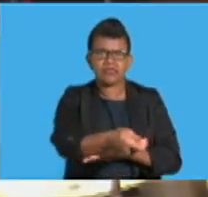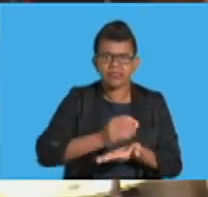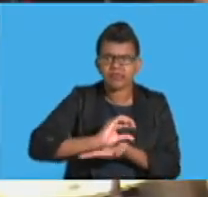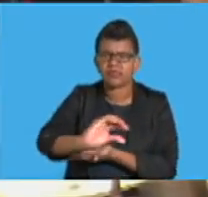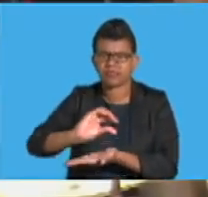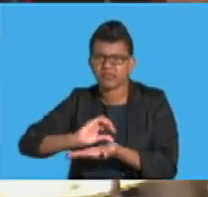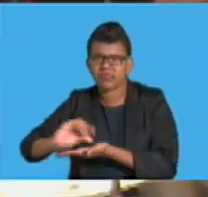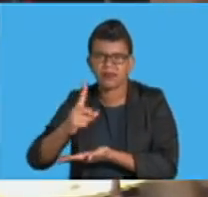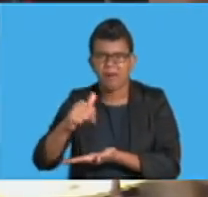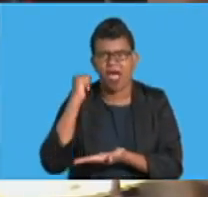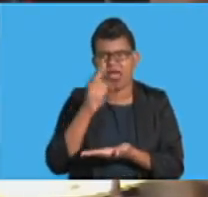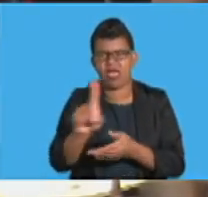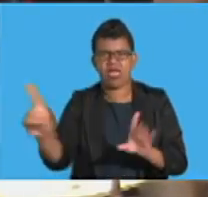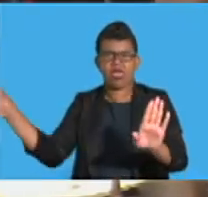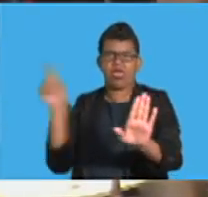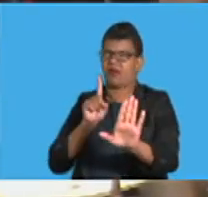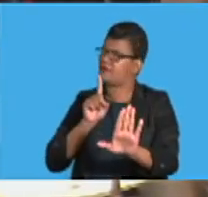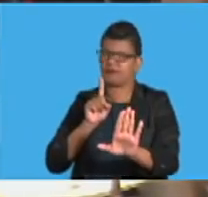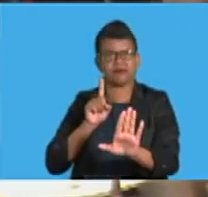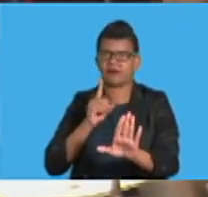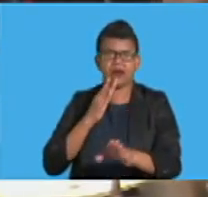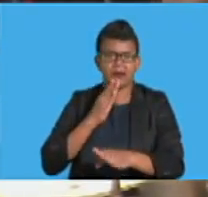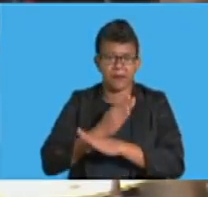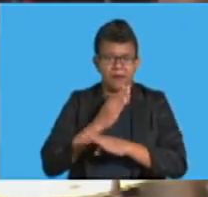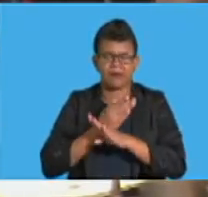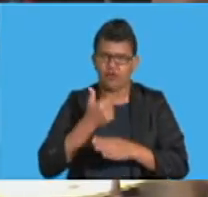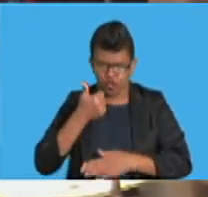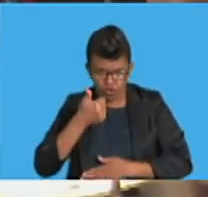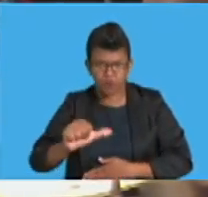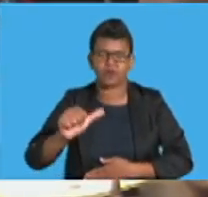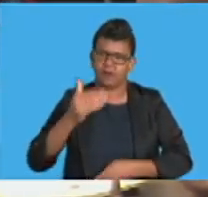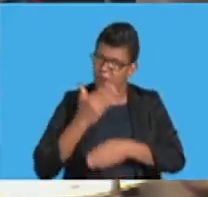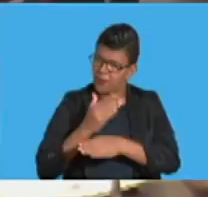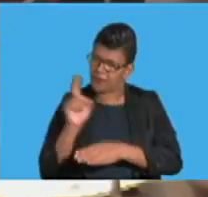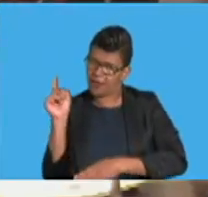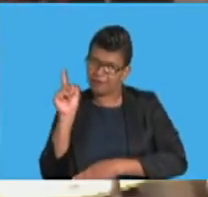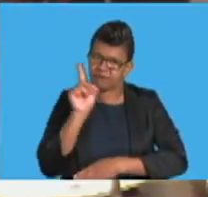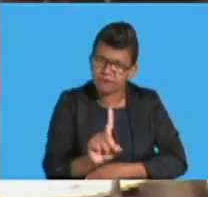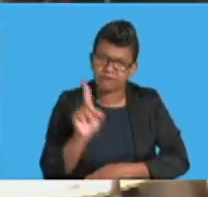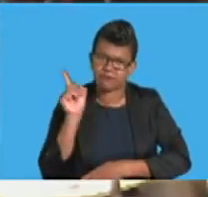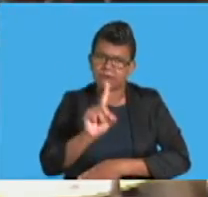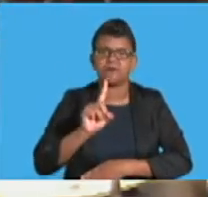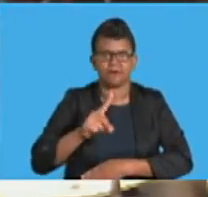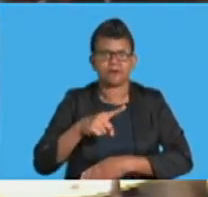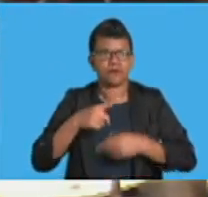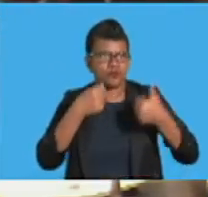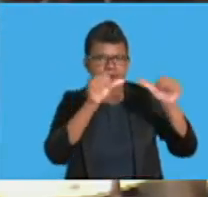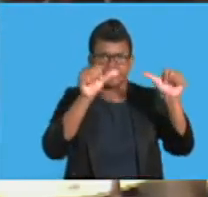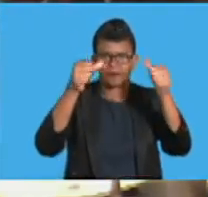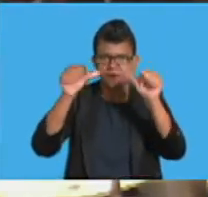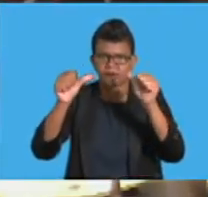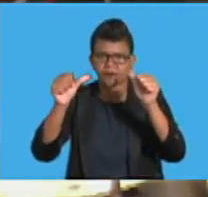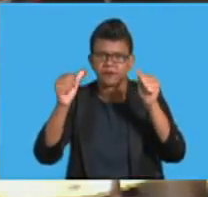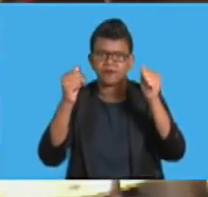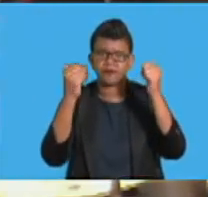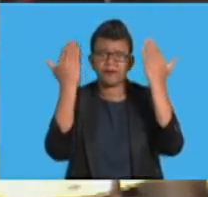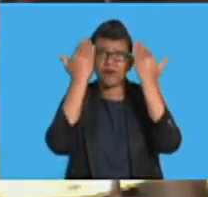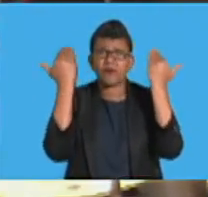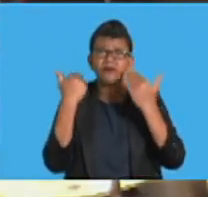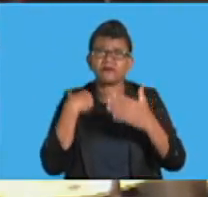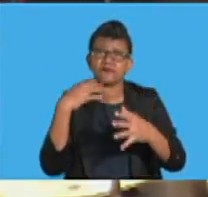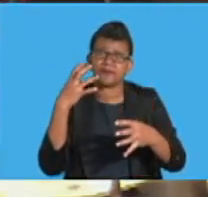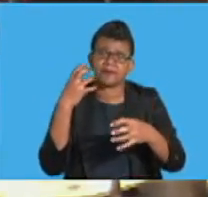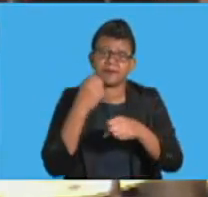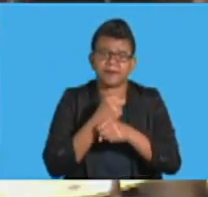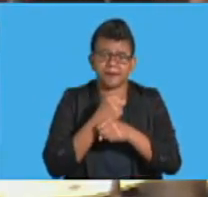diatribe and looked upon by ridicule by all. Madam Speaker, I'd like to conclude by making a